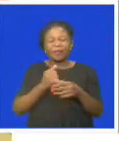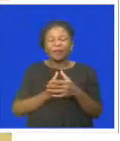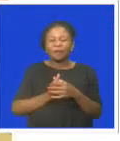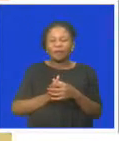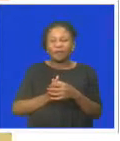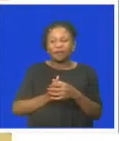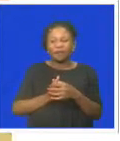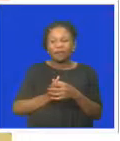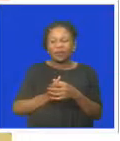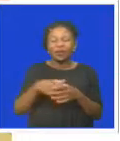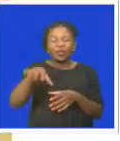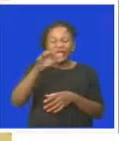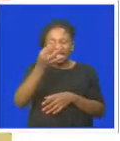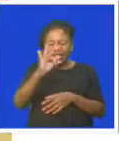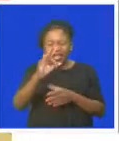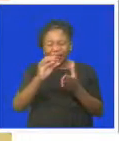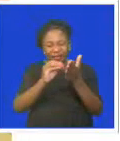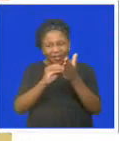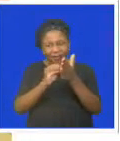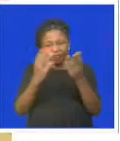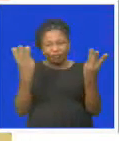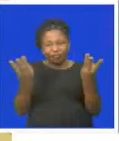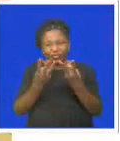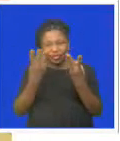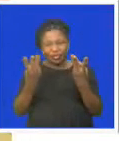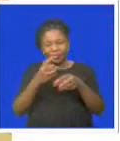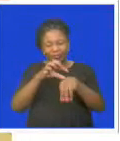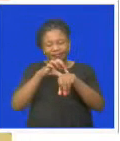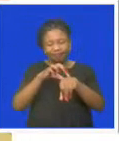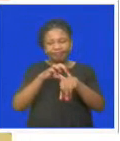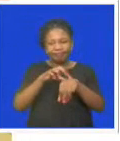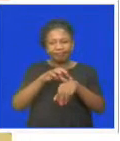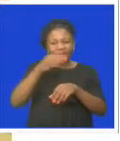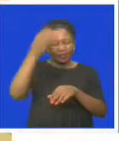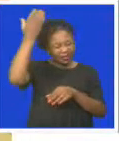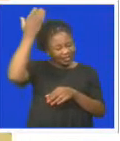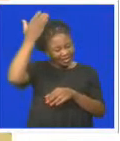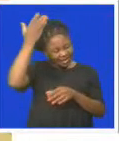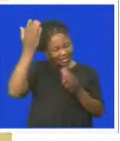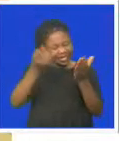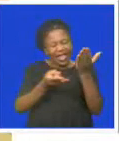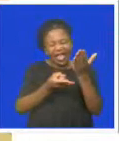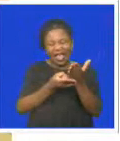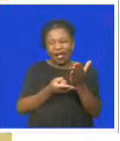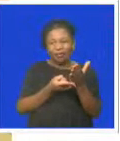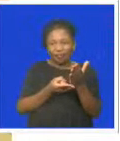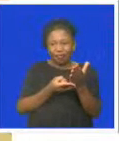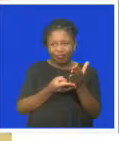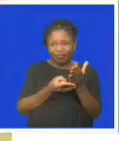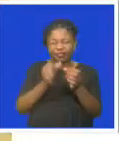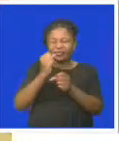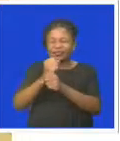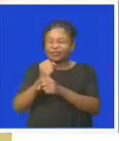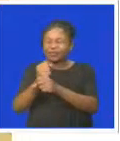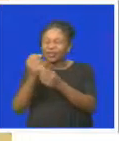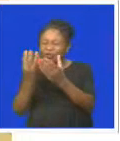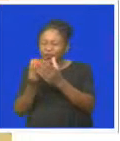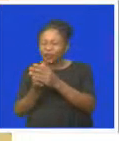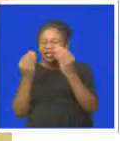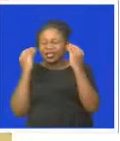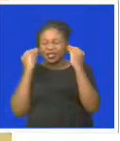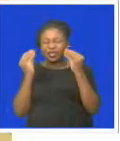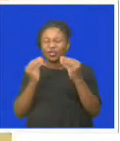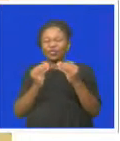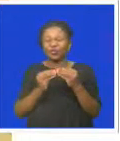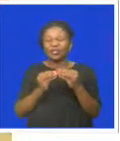make sick people well. Here is the doctor. Here is the nurse. The nurse